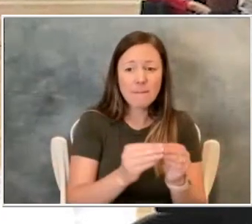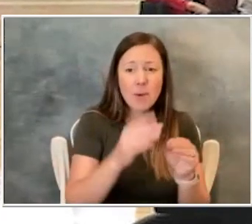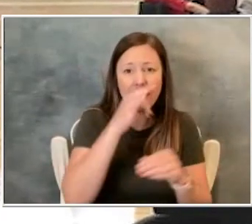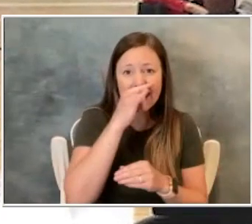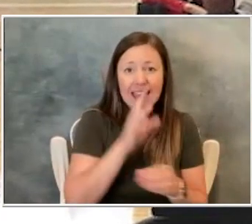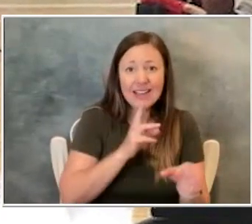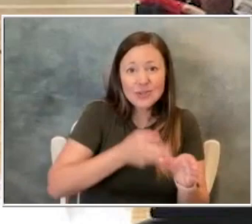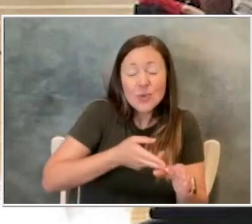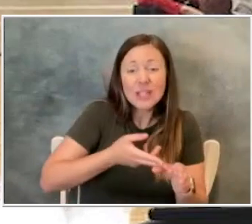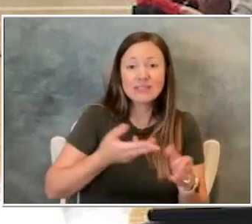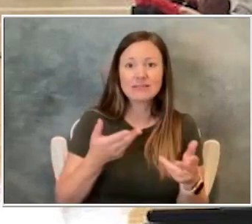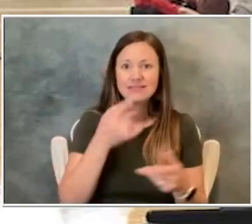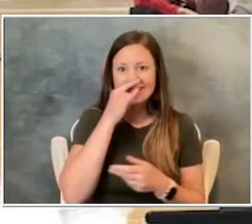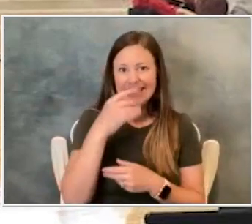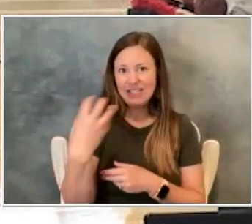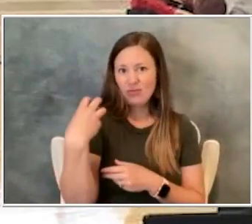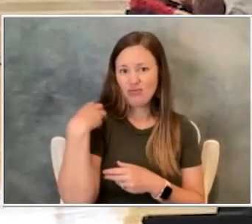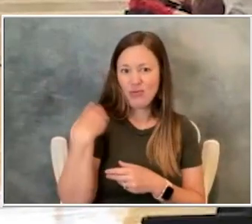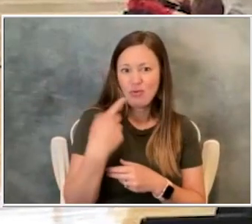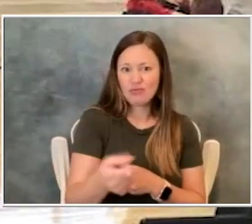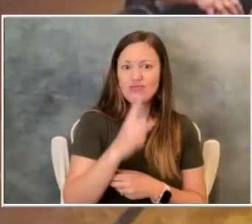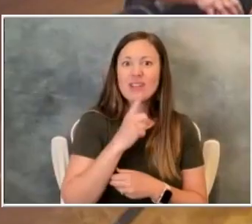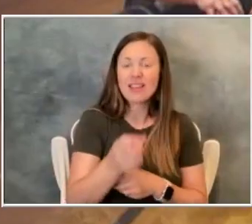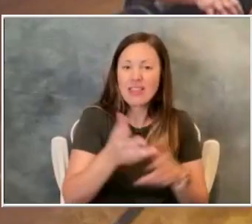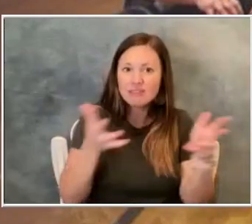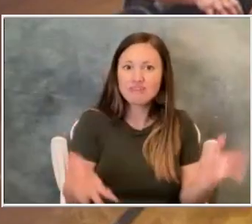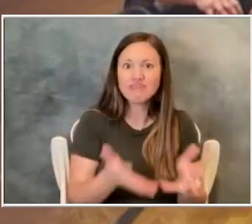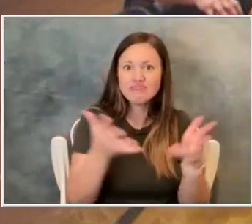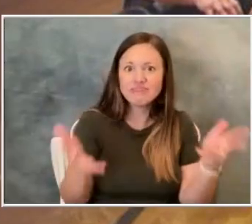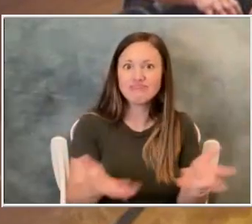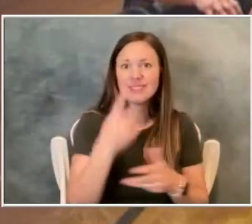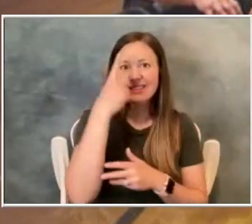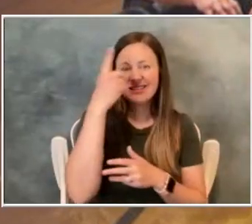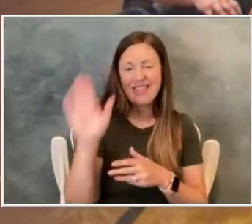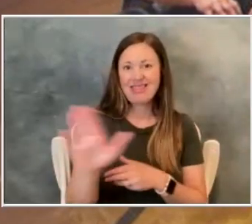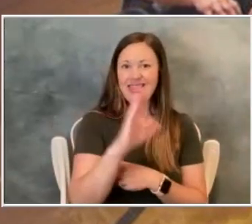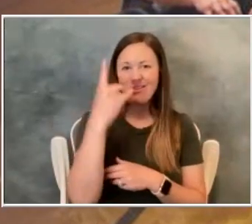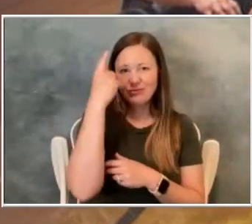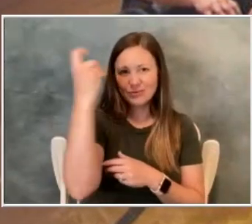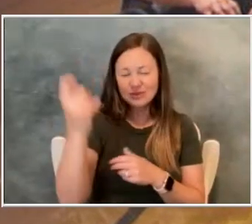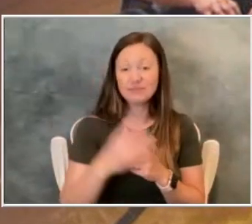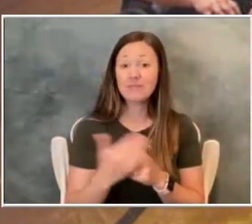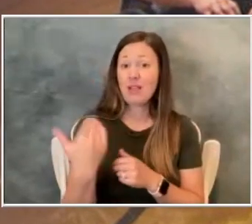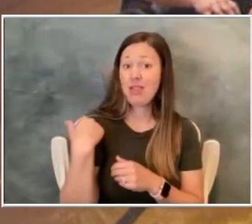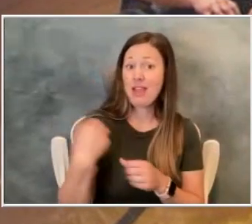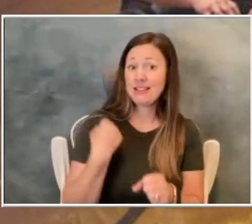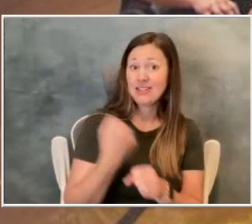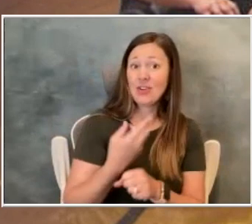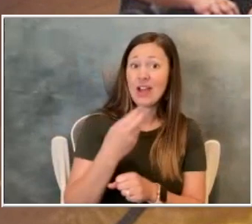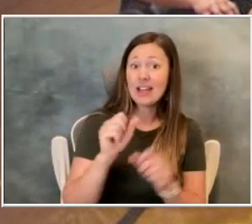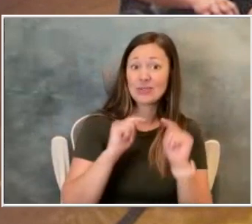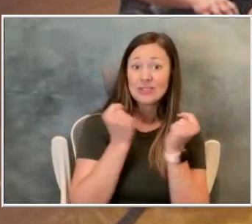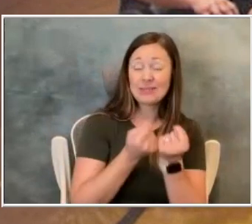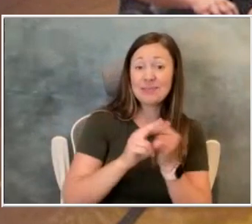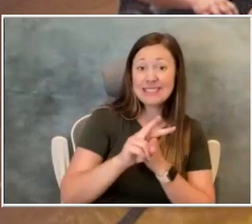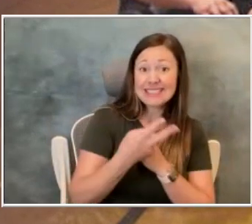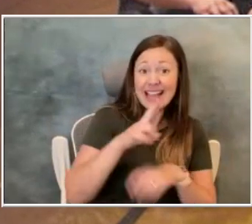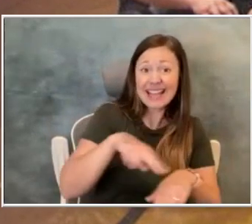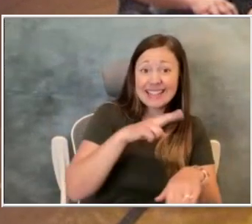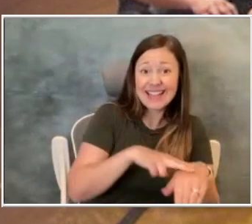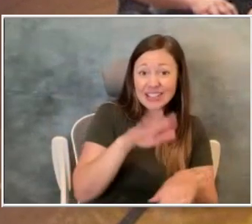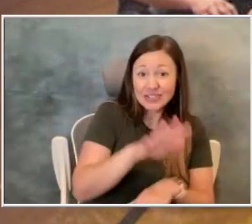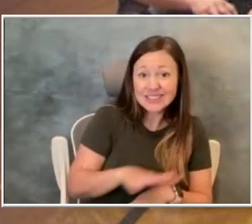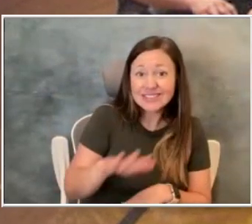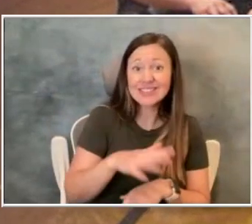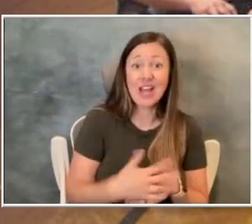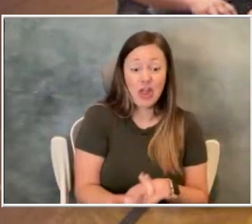Matt coached are chasing big dreams of their own. This last year, our high school team got second in the nation, and 3 of those kids are